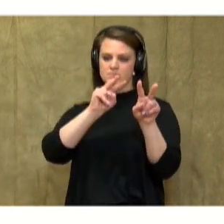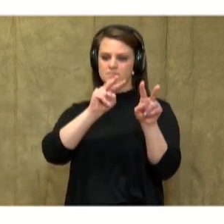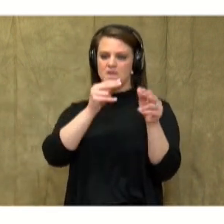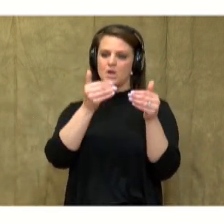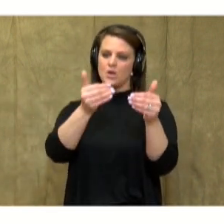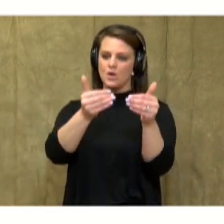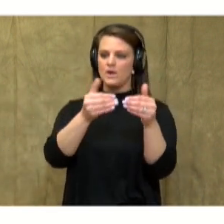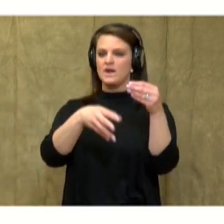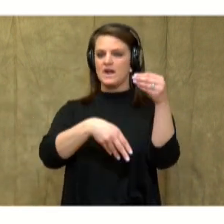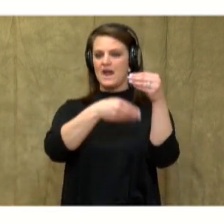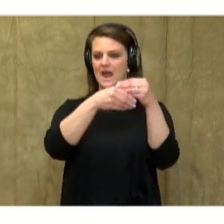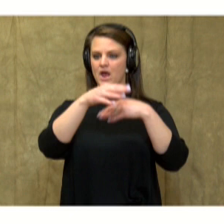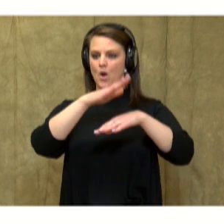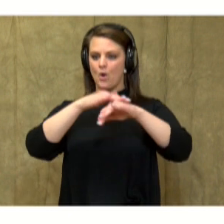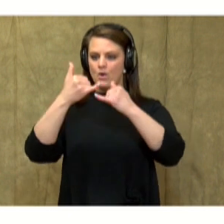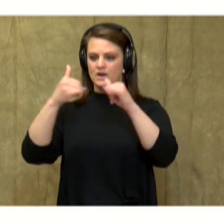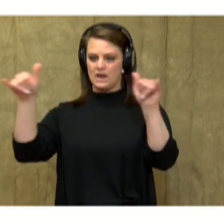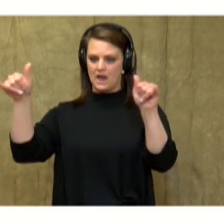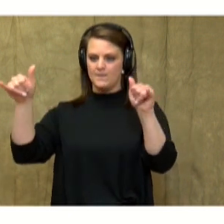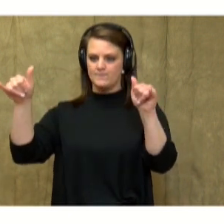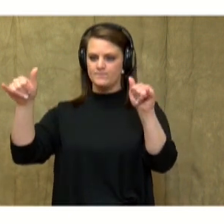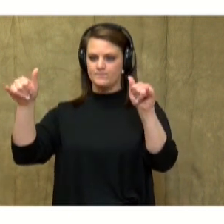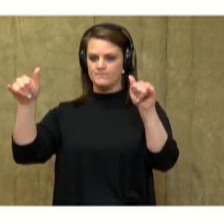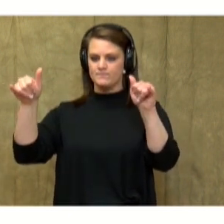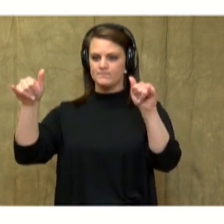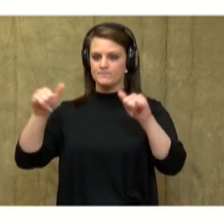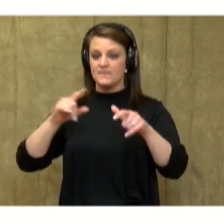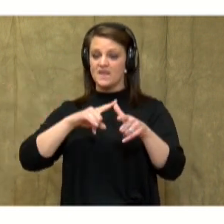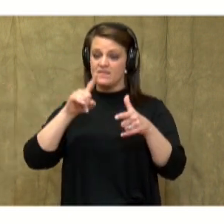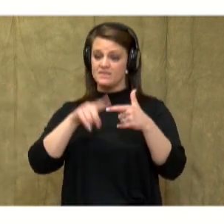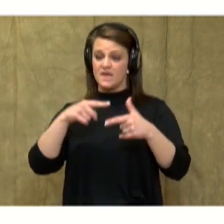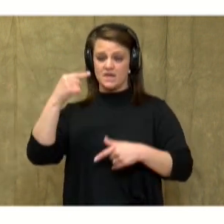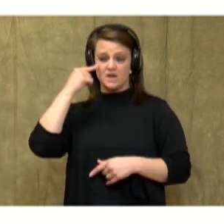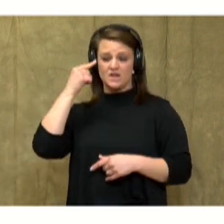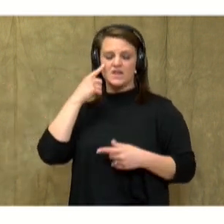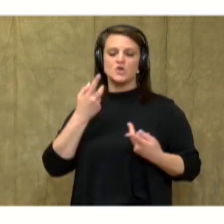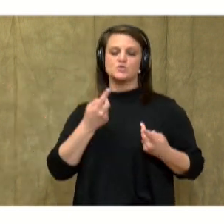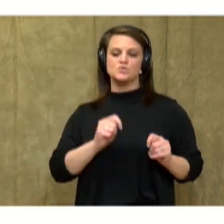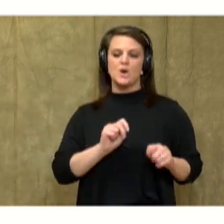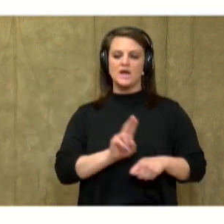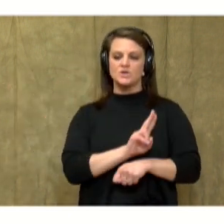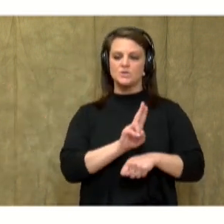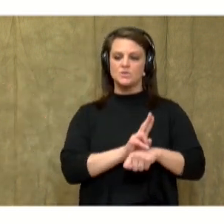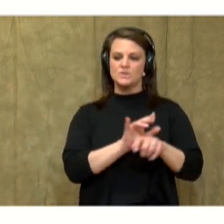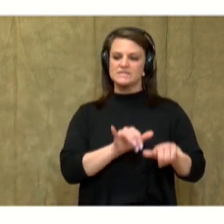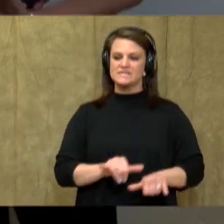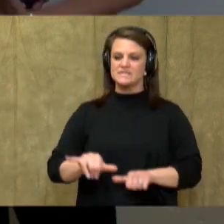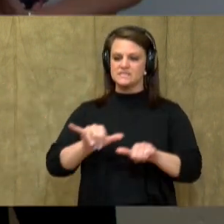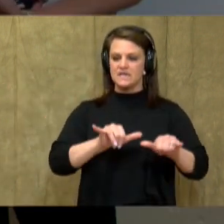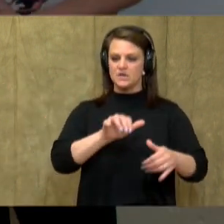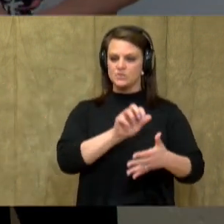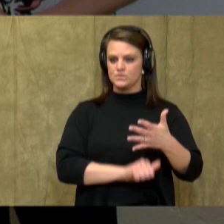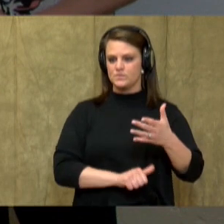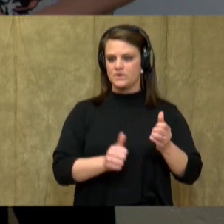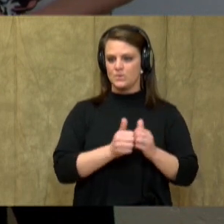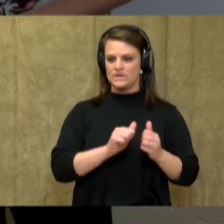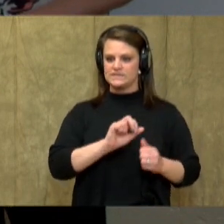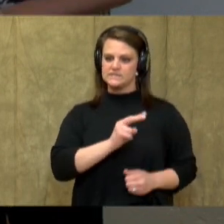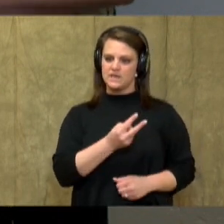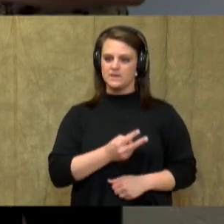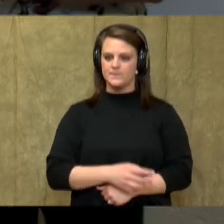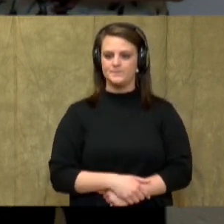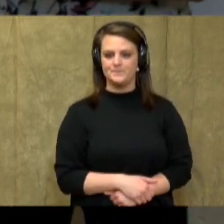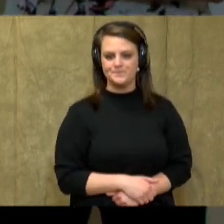go ahead and add on the number line. And then I thought we would try using standard subtraction with this